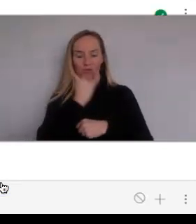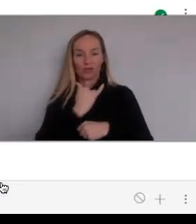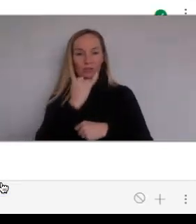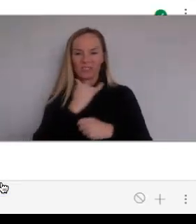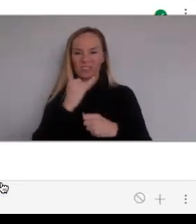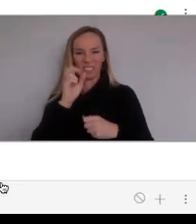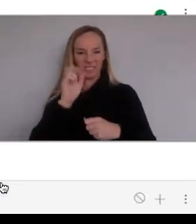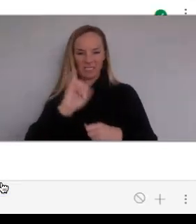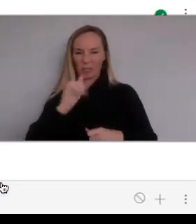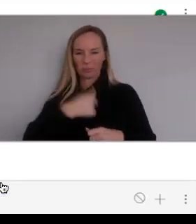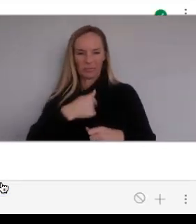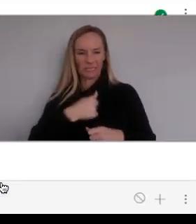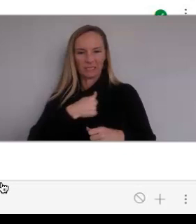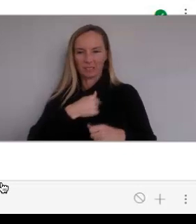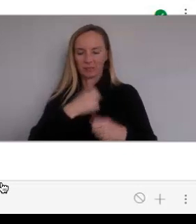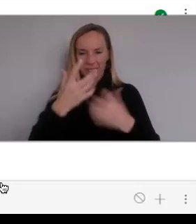often